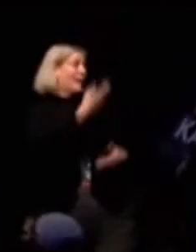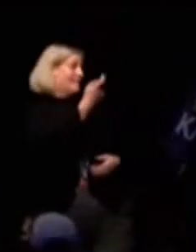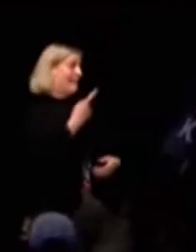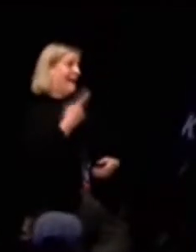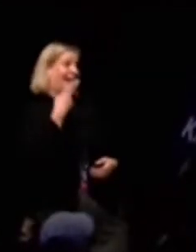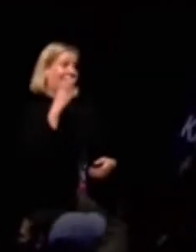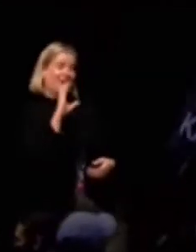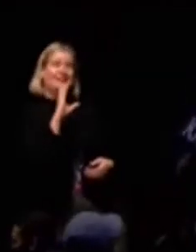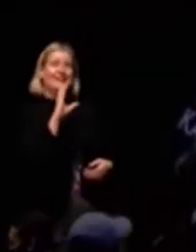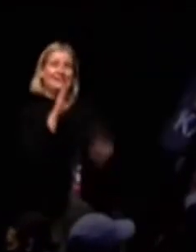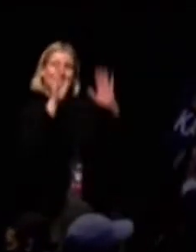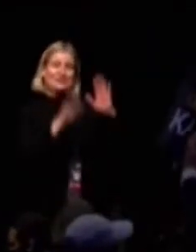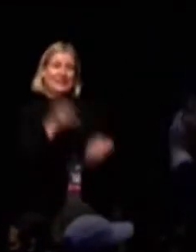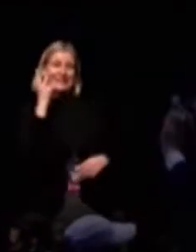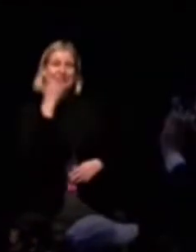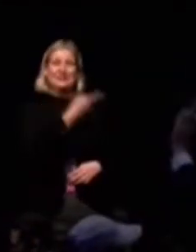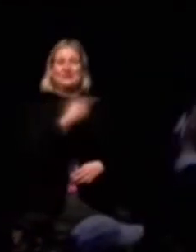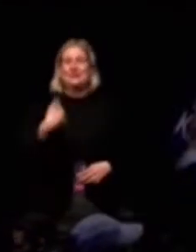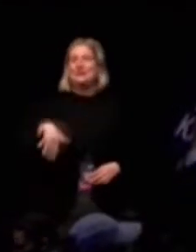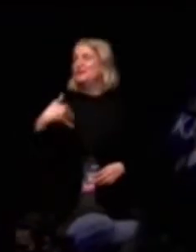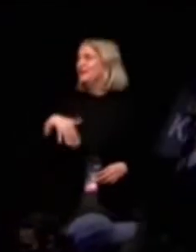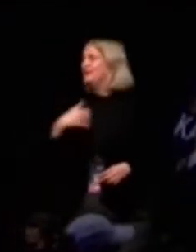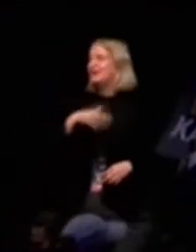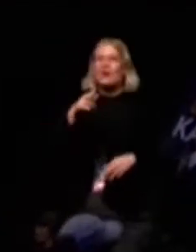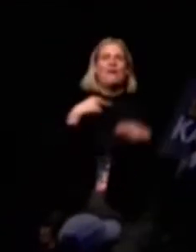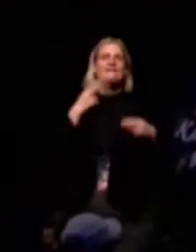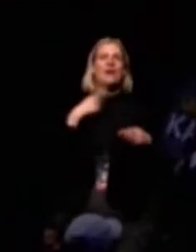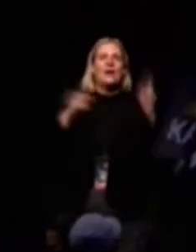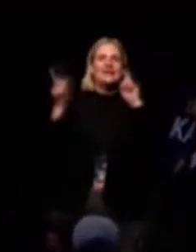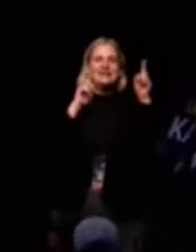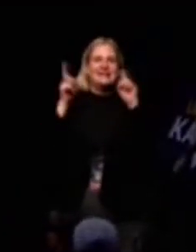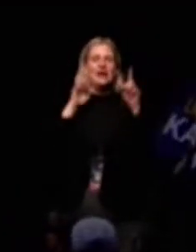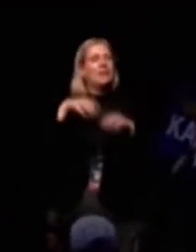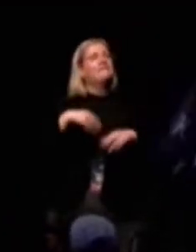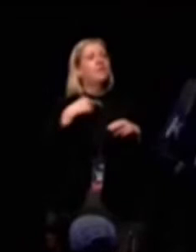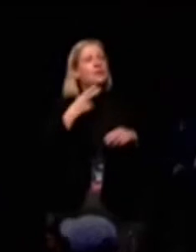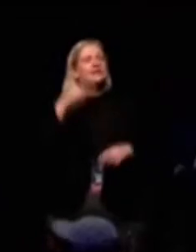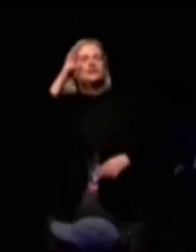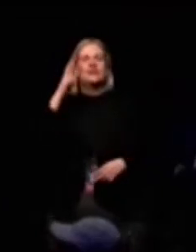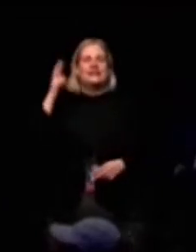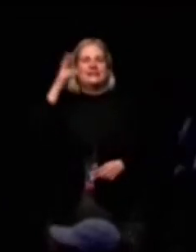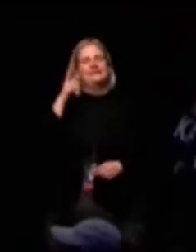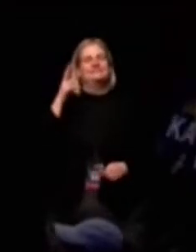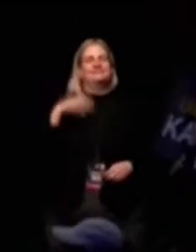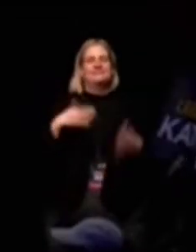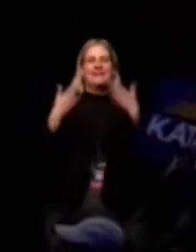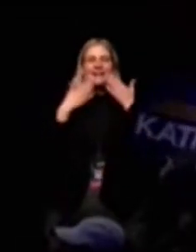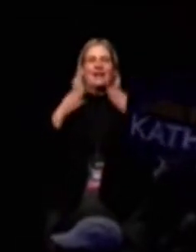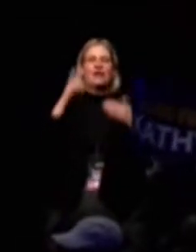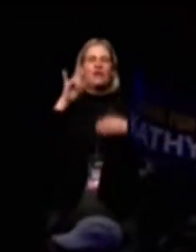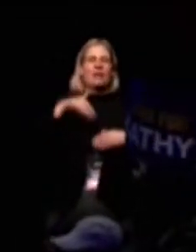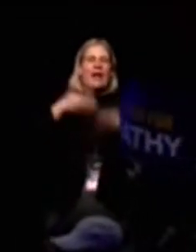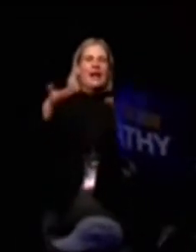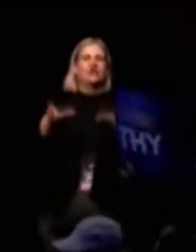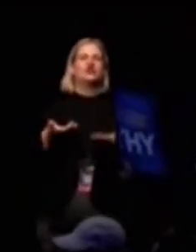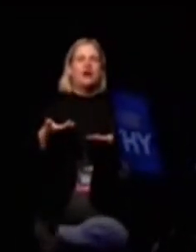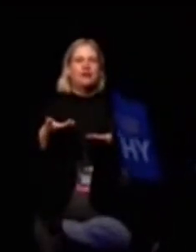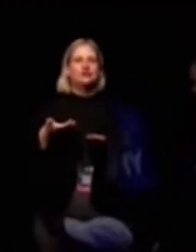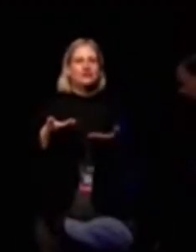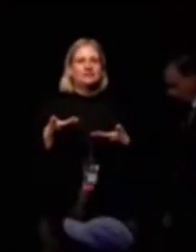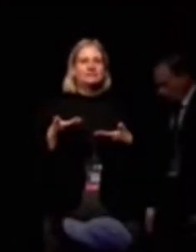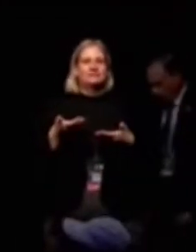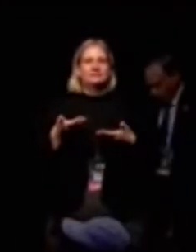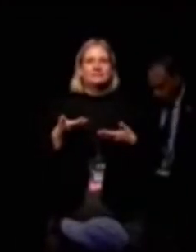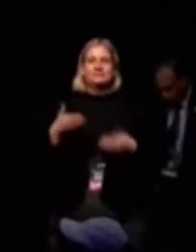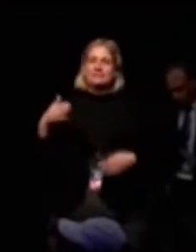is so great to see you and to hear your voice of reason. Thank you for that introduction. And since